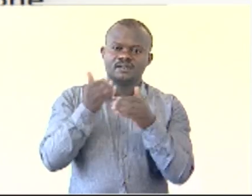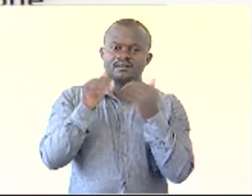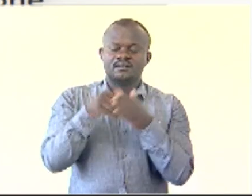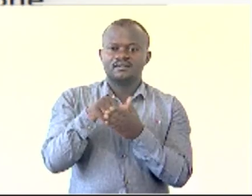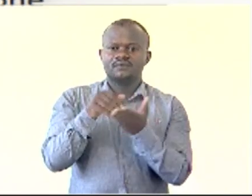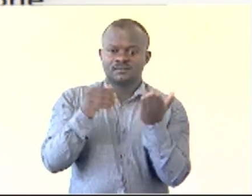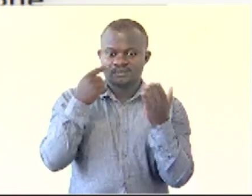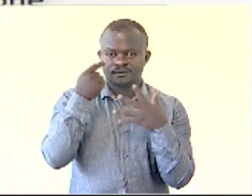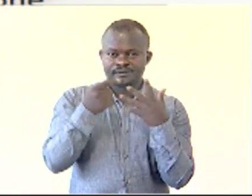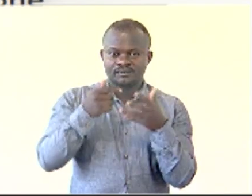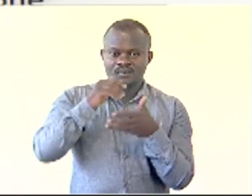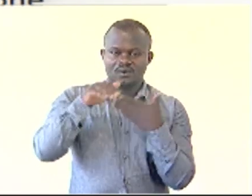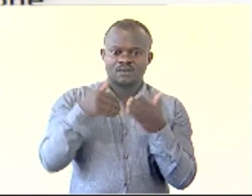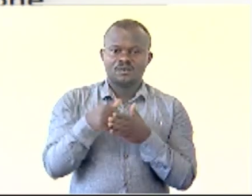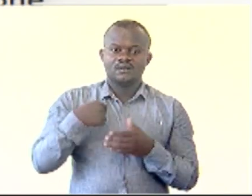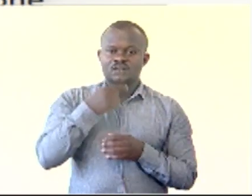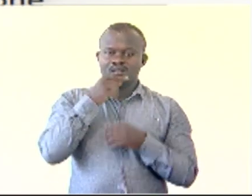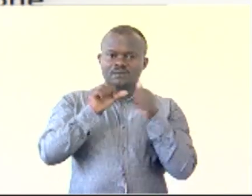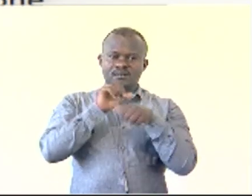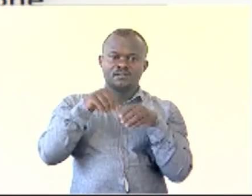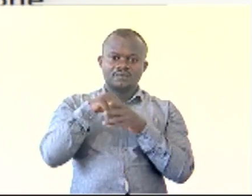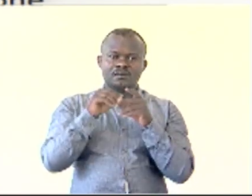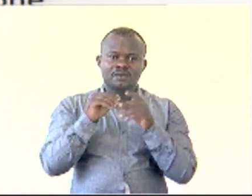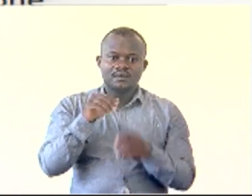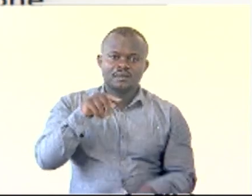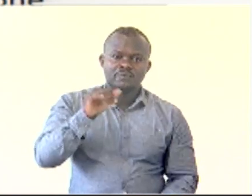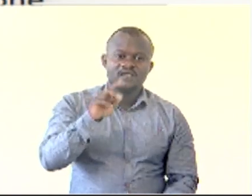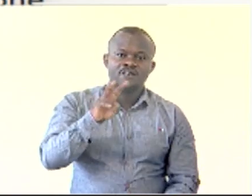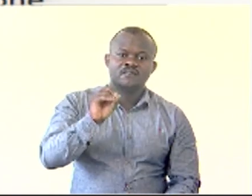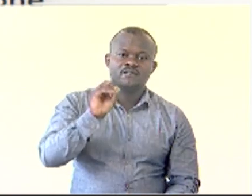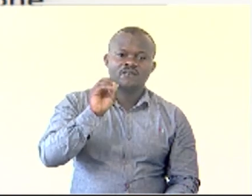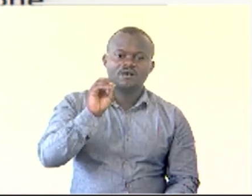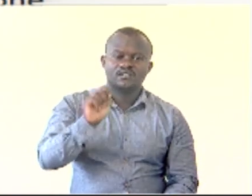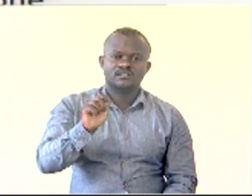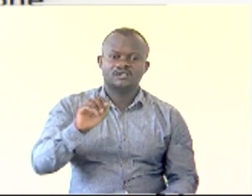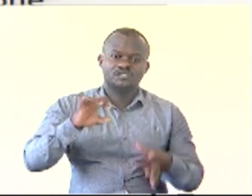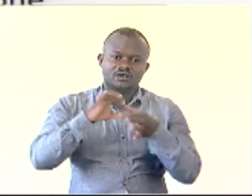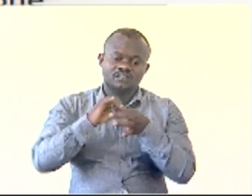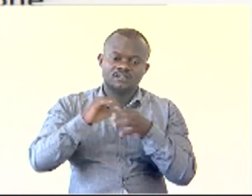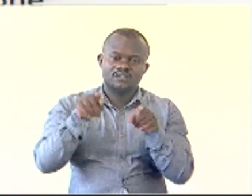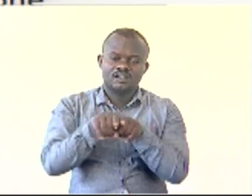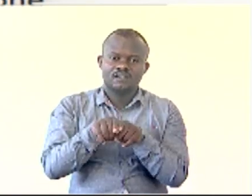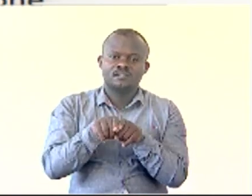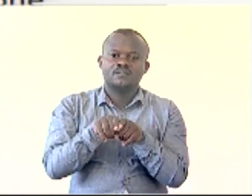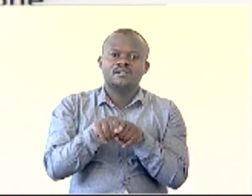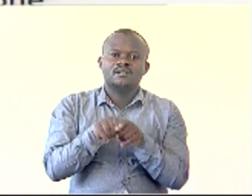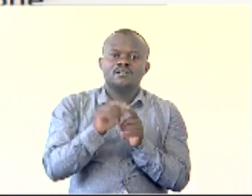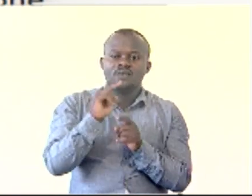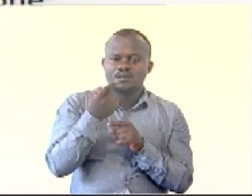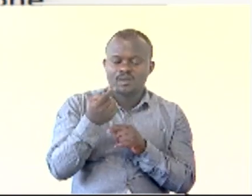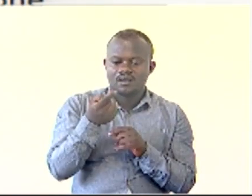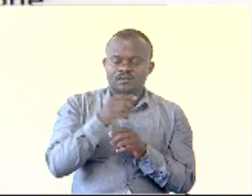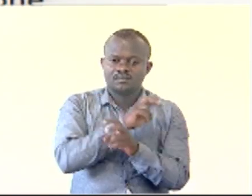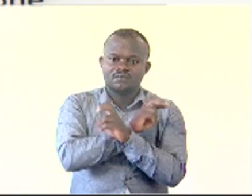joint. We talk about the pivot joints. It consists of cylindrical-like bone processes of one bone